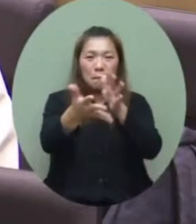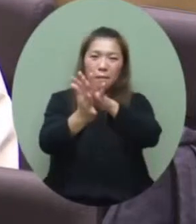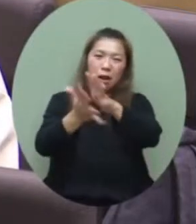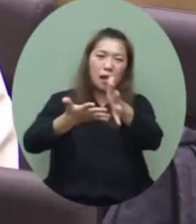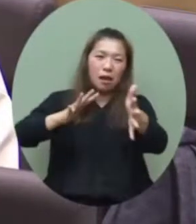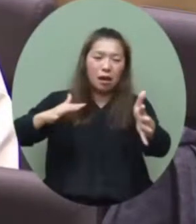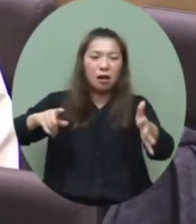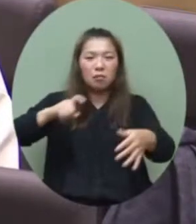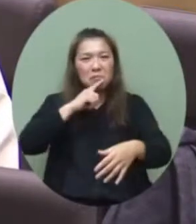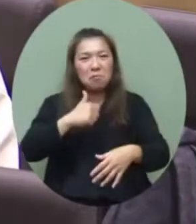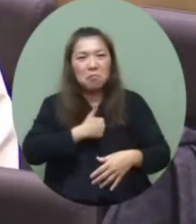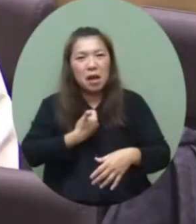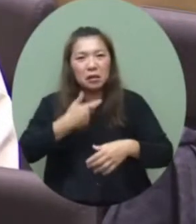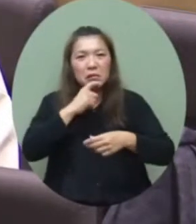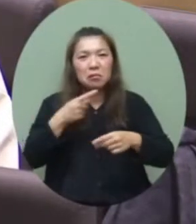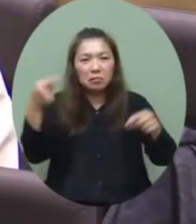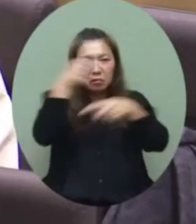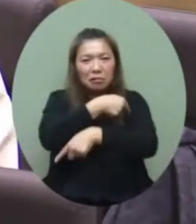buildings.